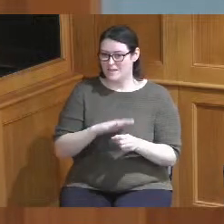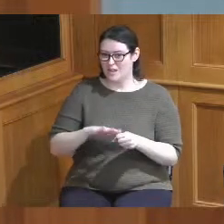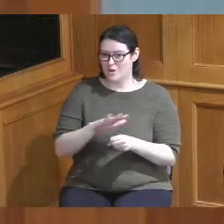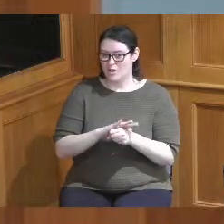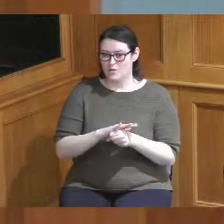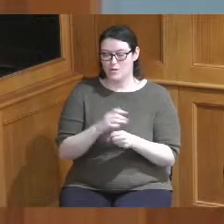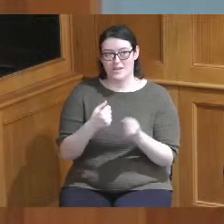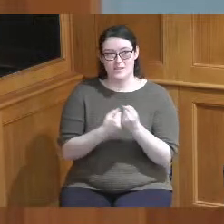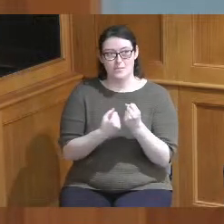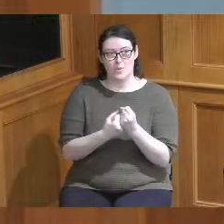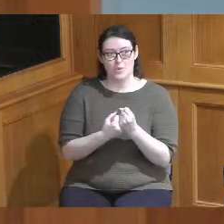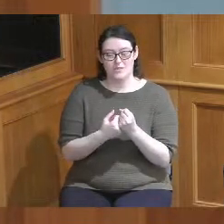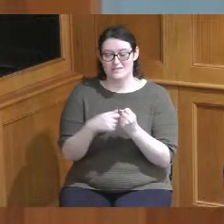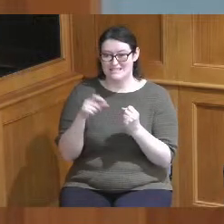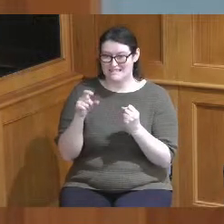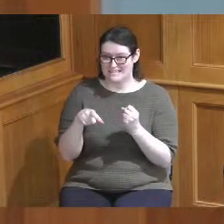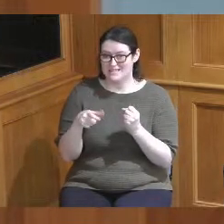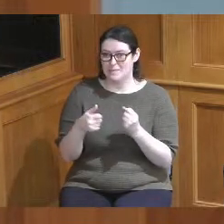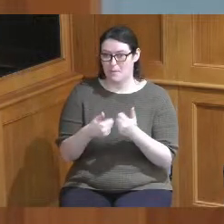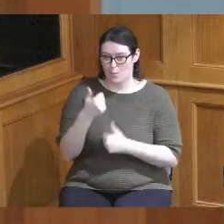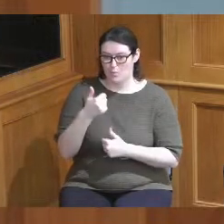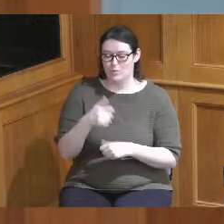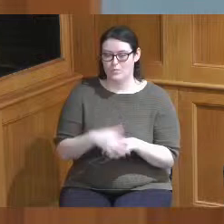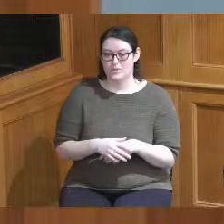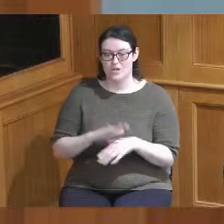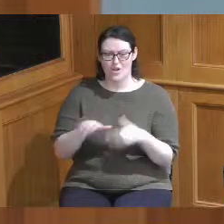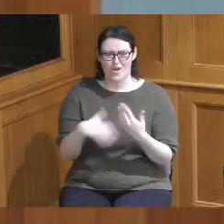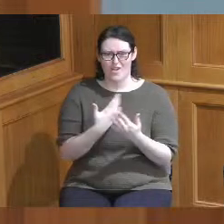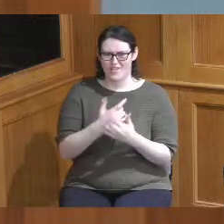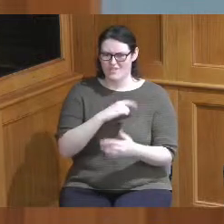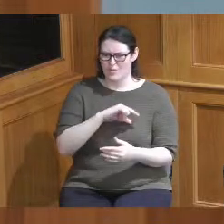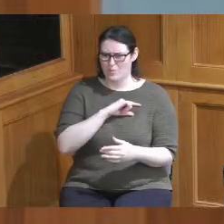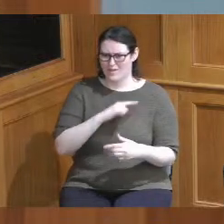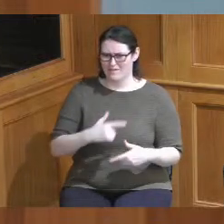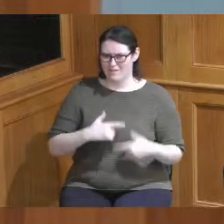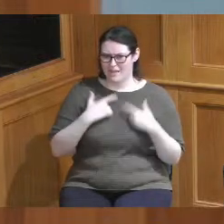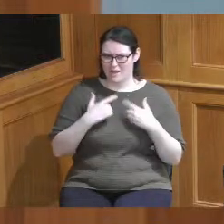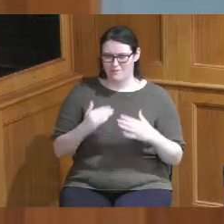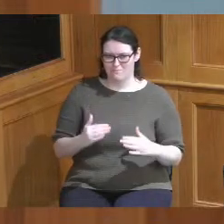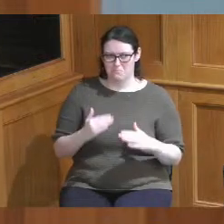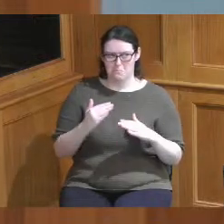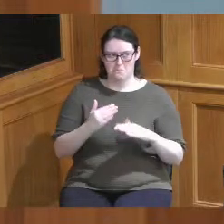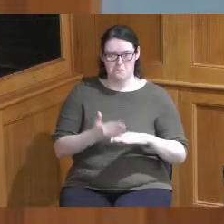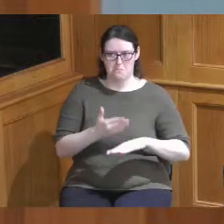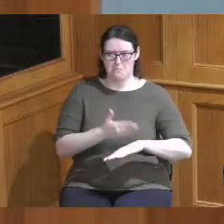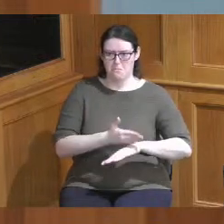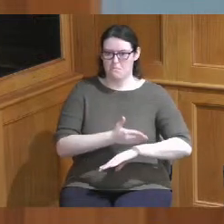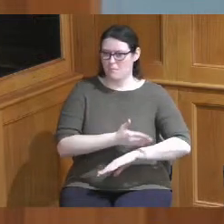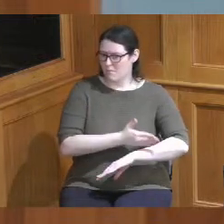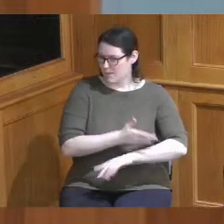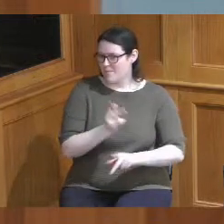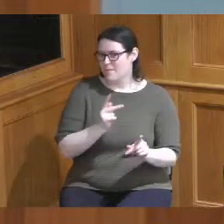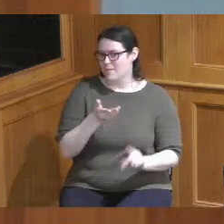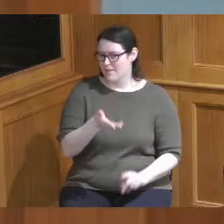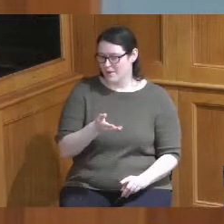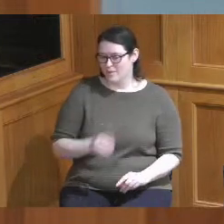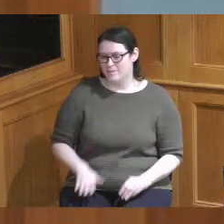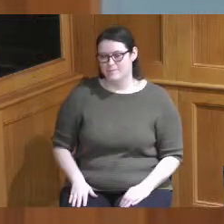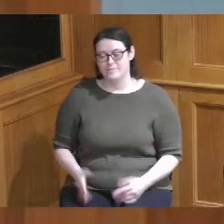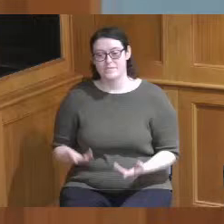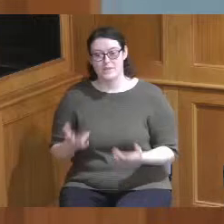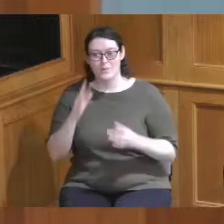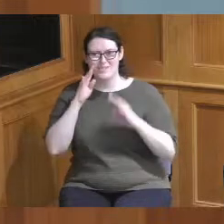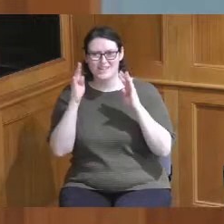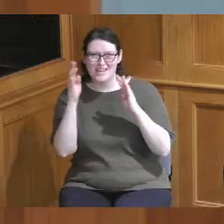needed. These programs all enhance the quality of life for residents in the county. Innovative proposed new programs